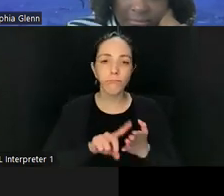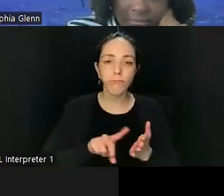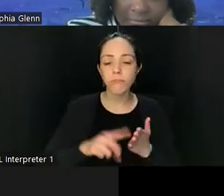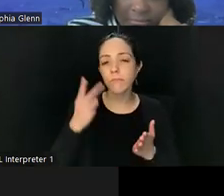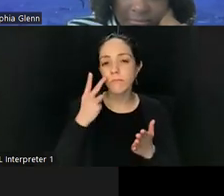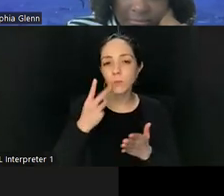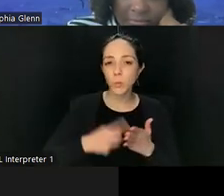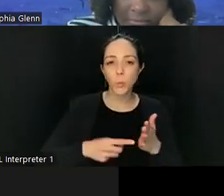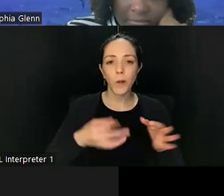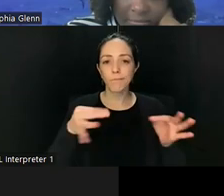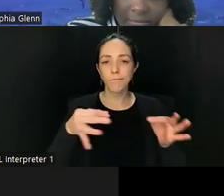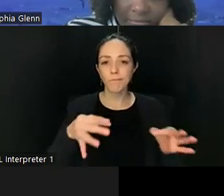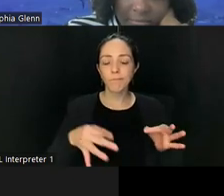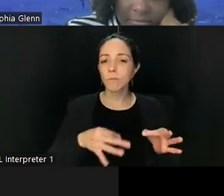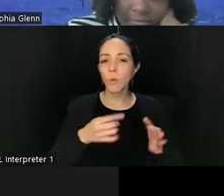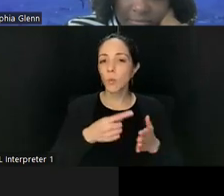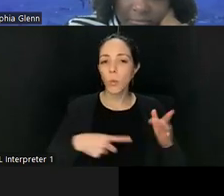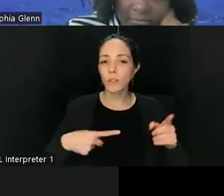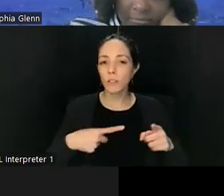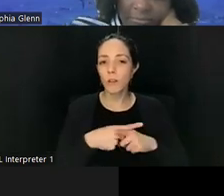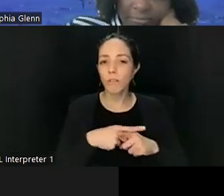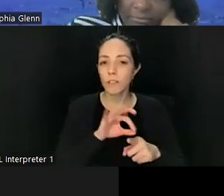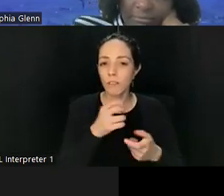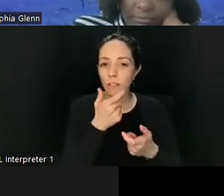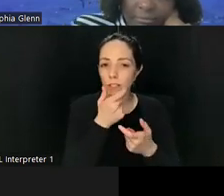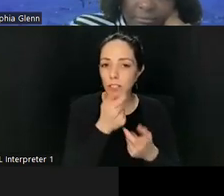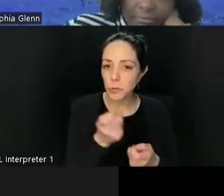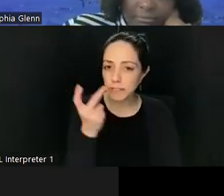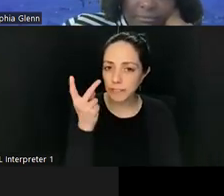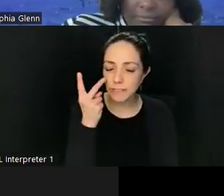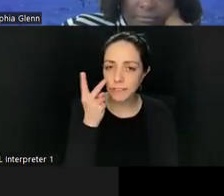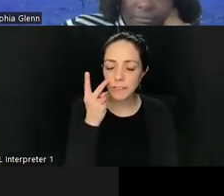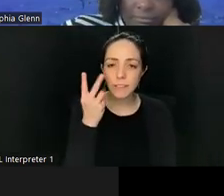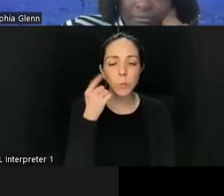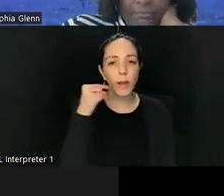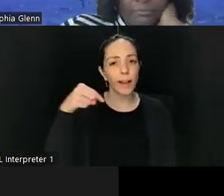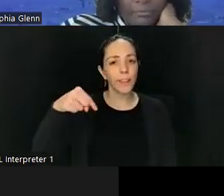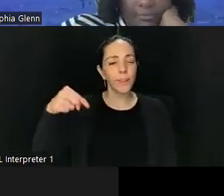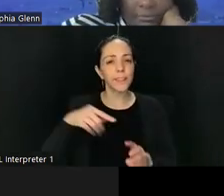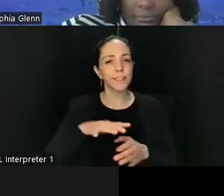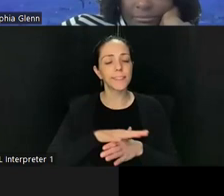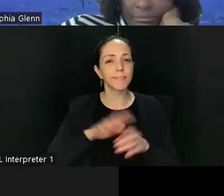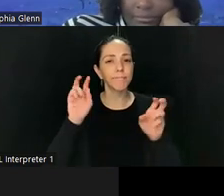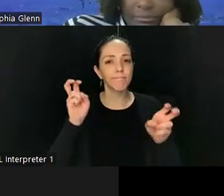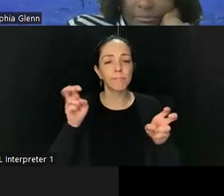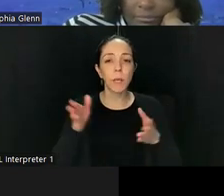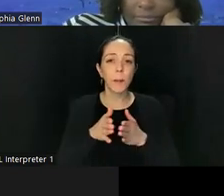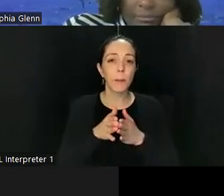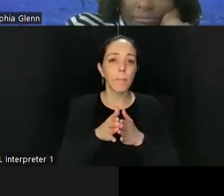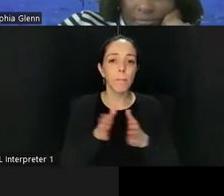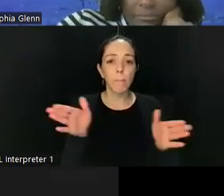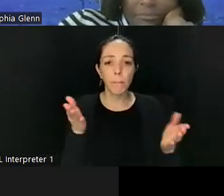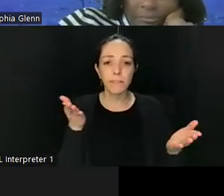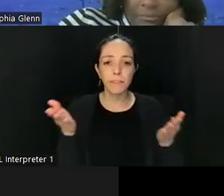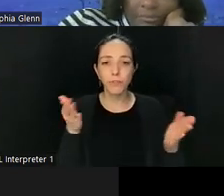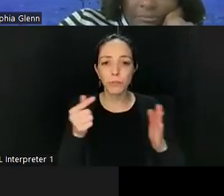of what conflicts of interest are. Because this is an area of public service law